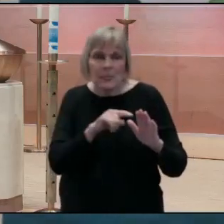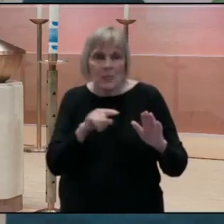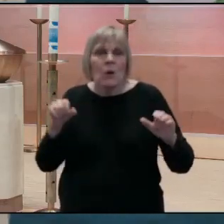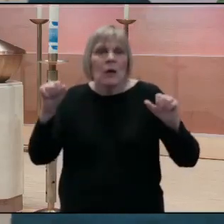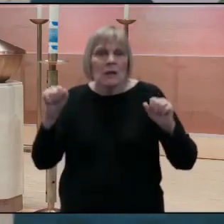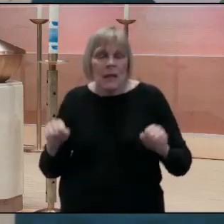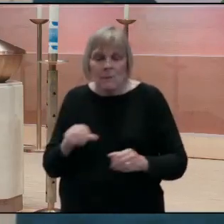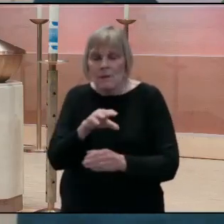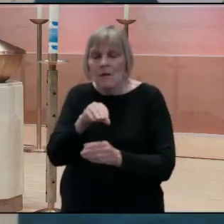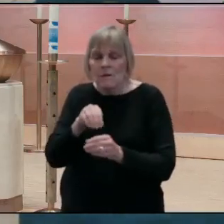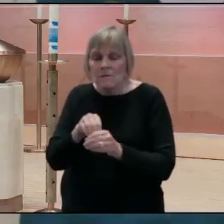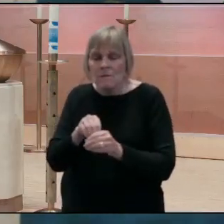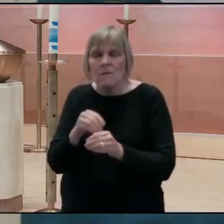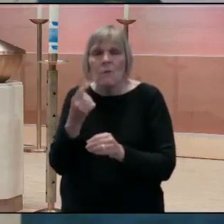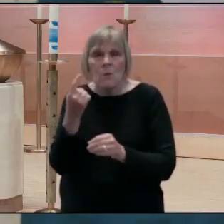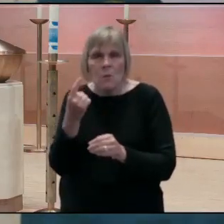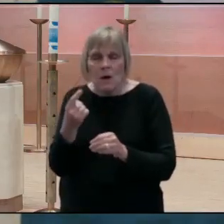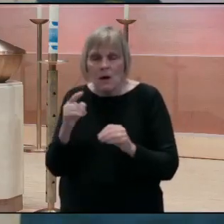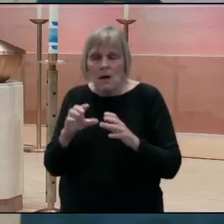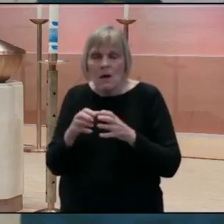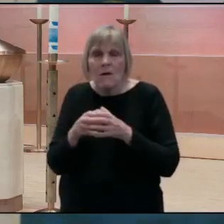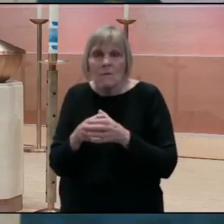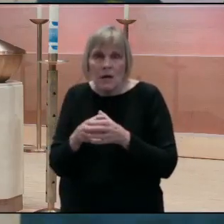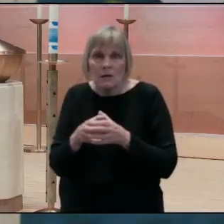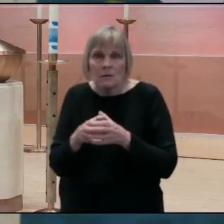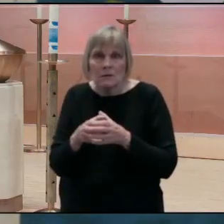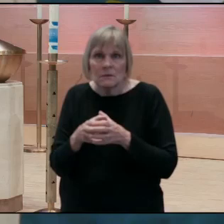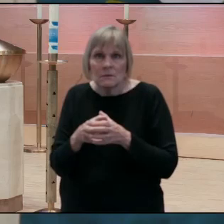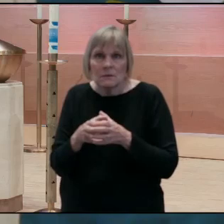could be part of this one flock.